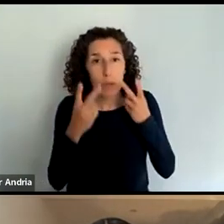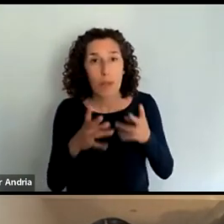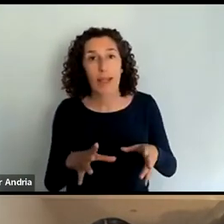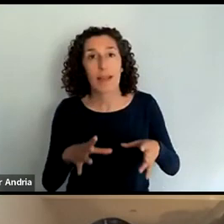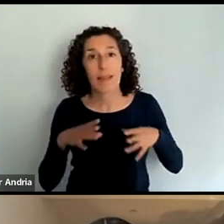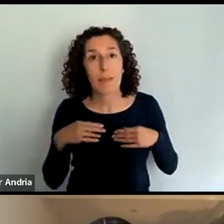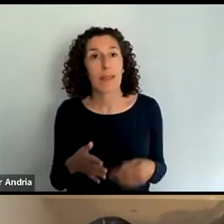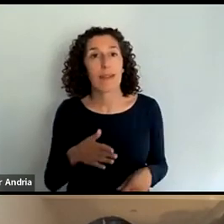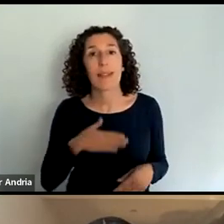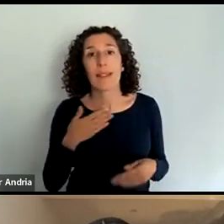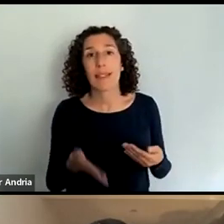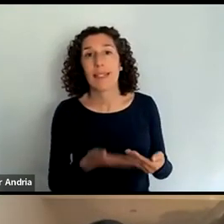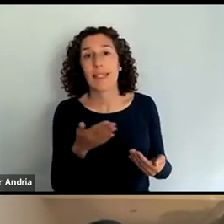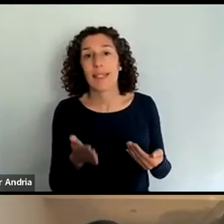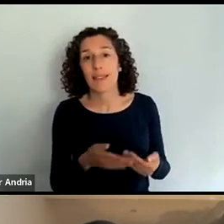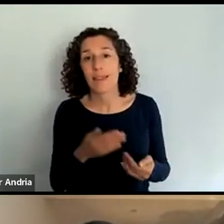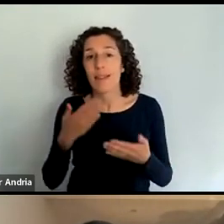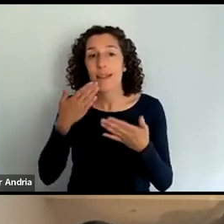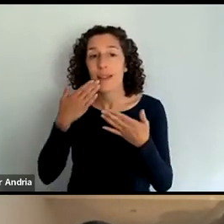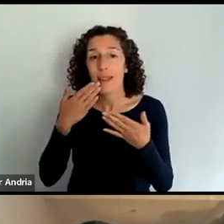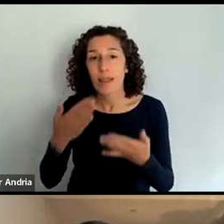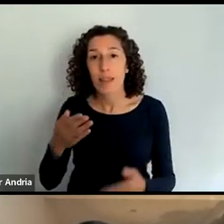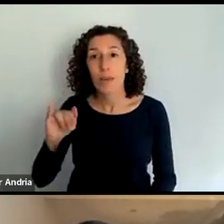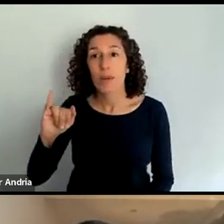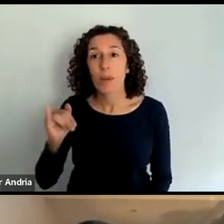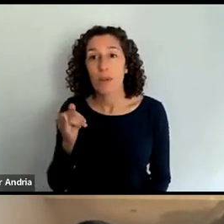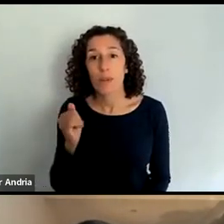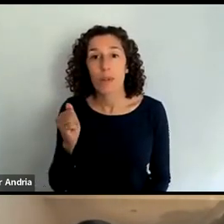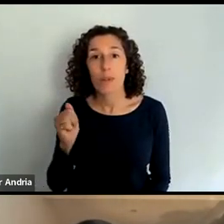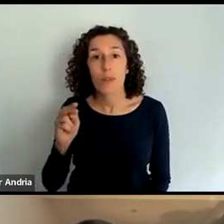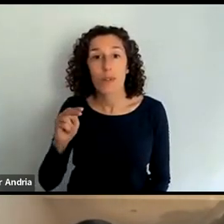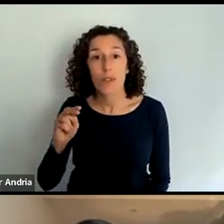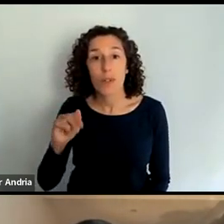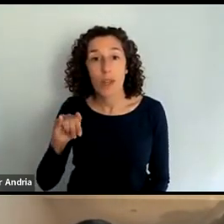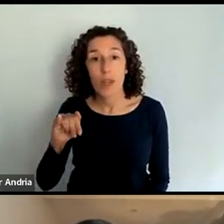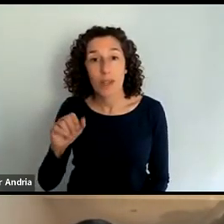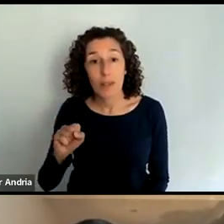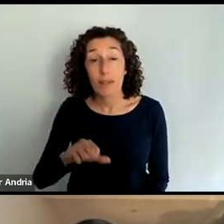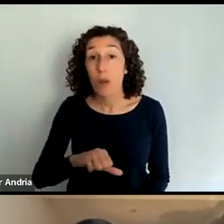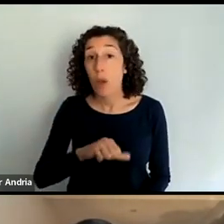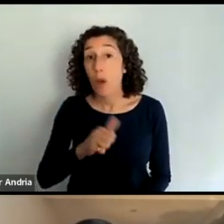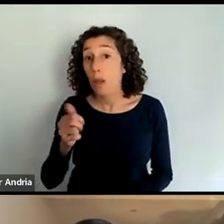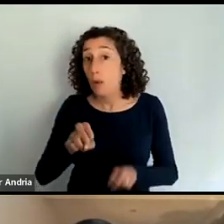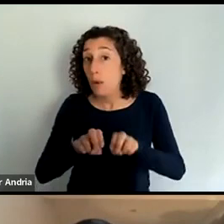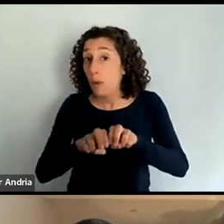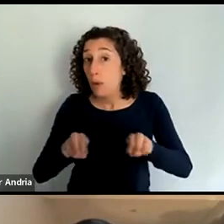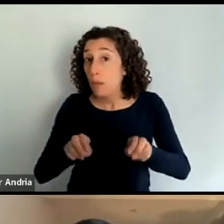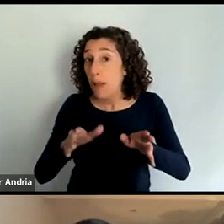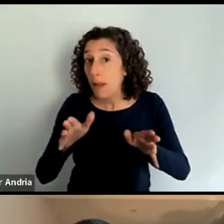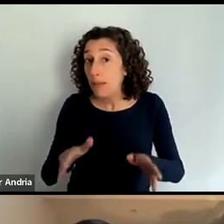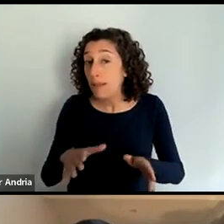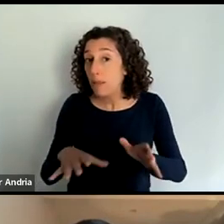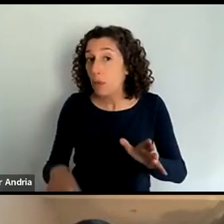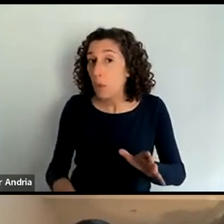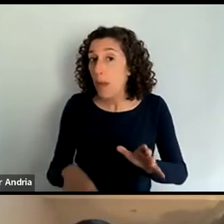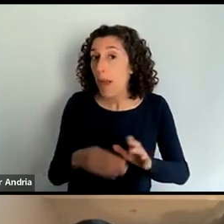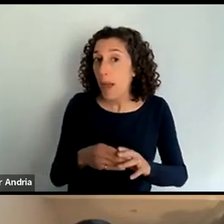Thank you, Janice. Did any of the other panelists wanted to add to